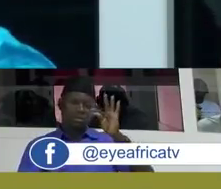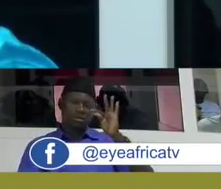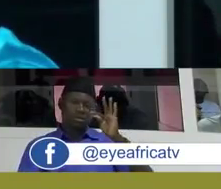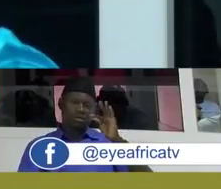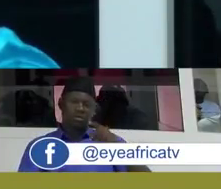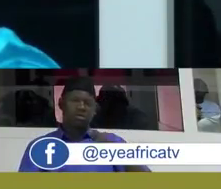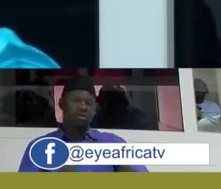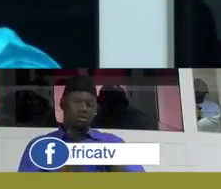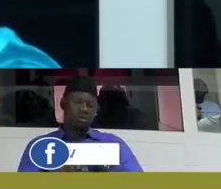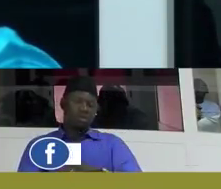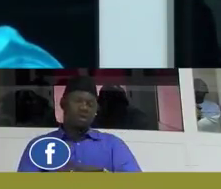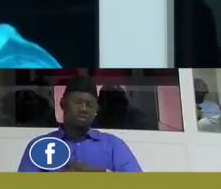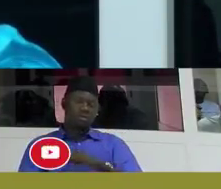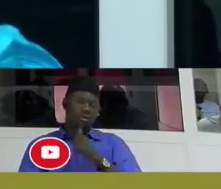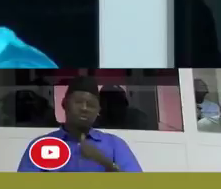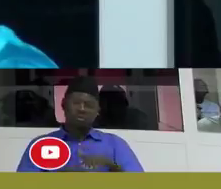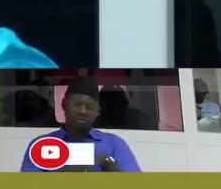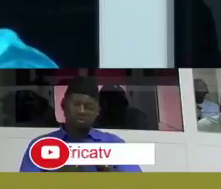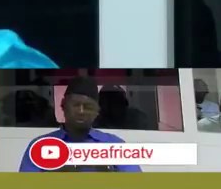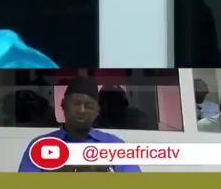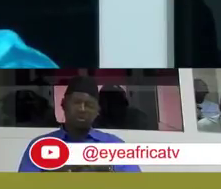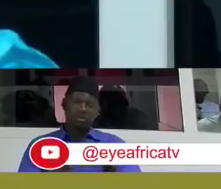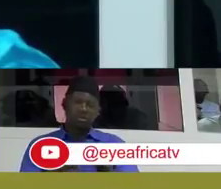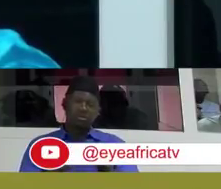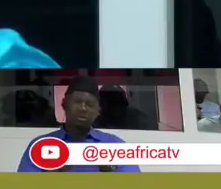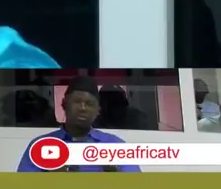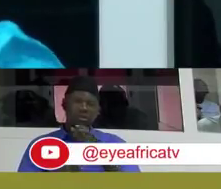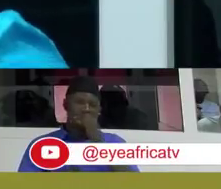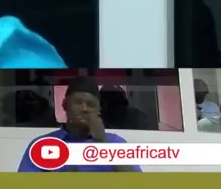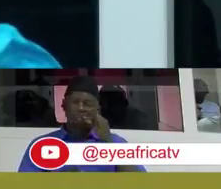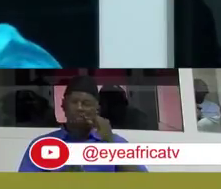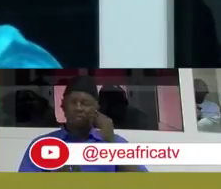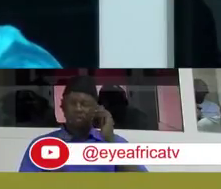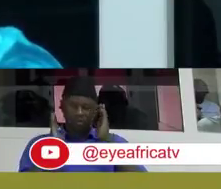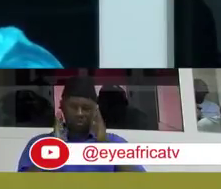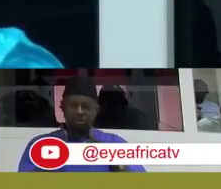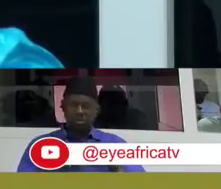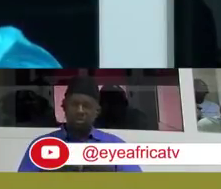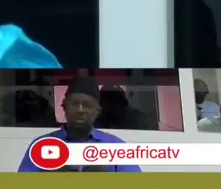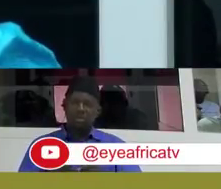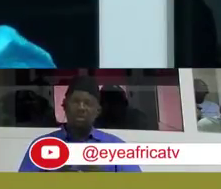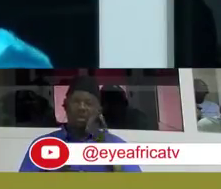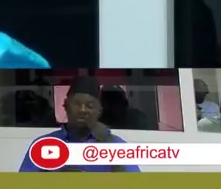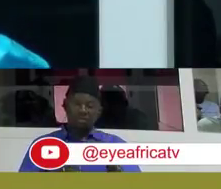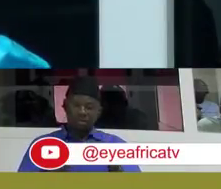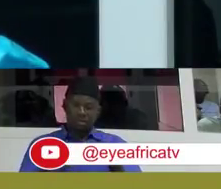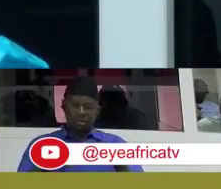is acceptable, how about the rights of the